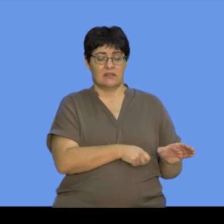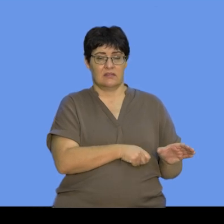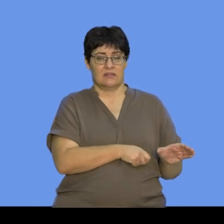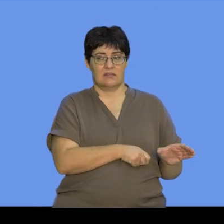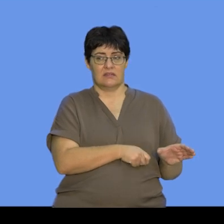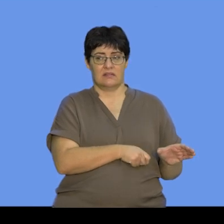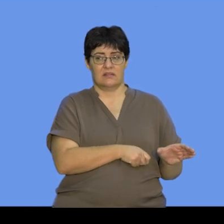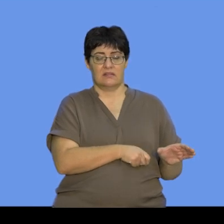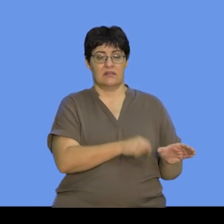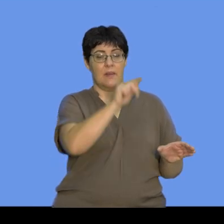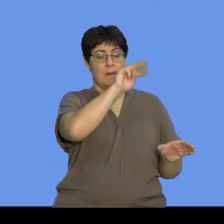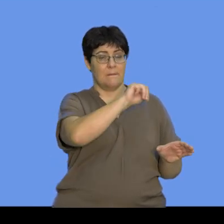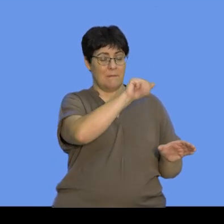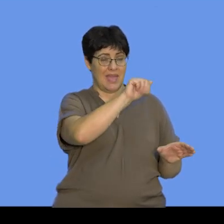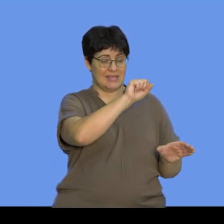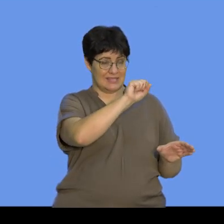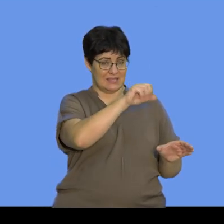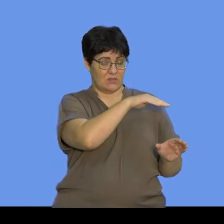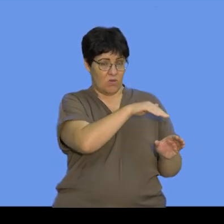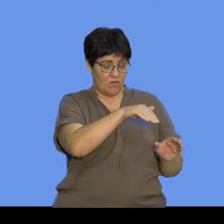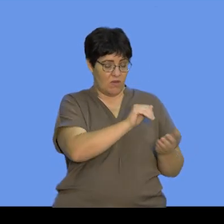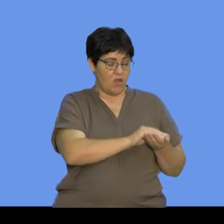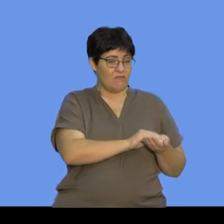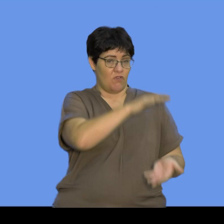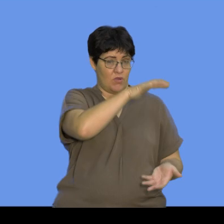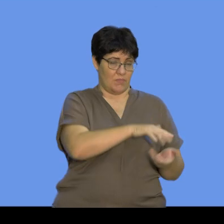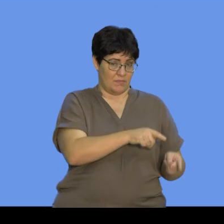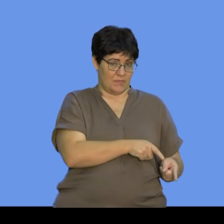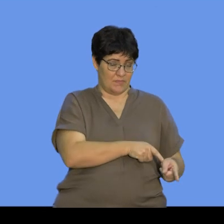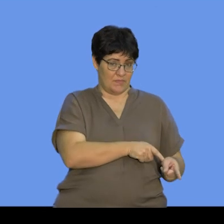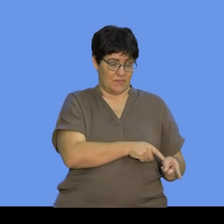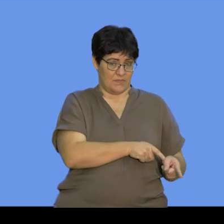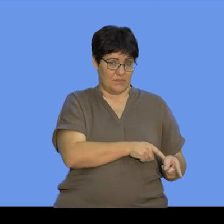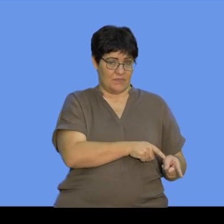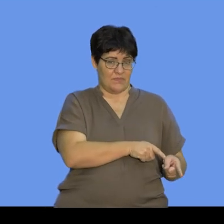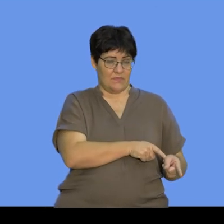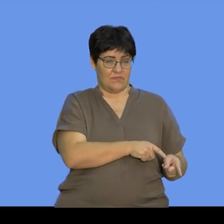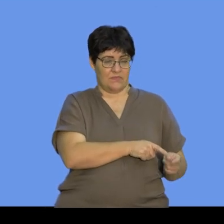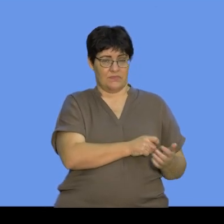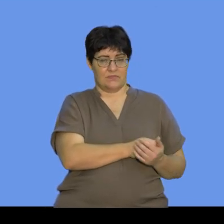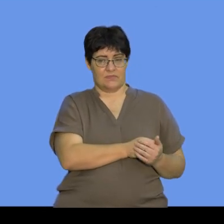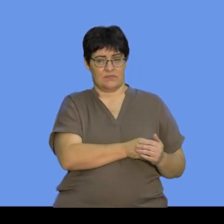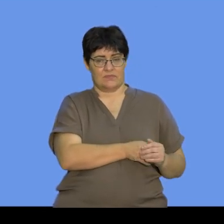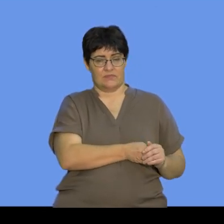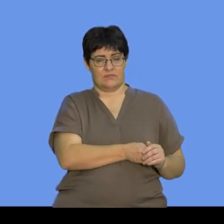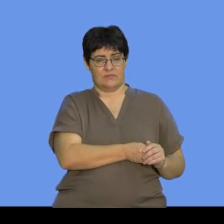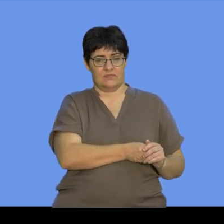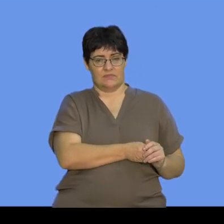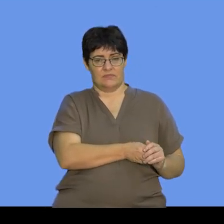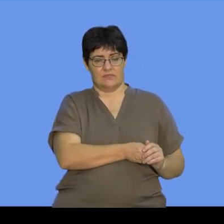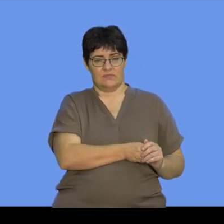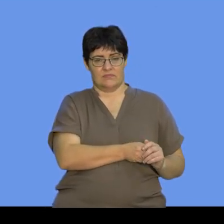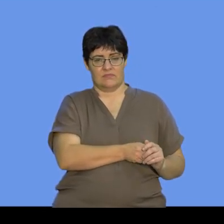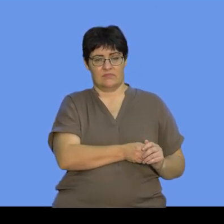equals to mass, okay, over volume, okay? That's what density is all